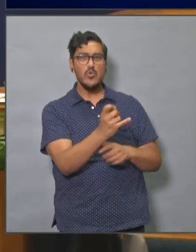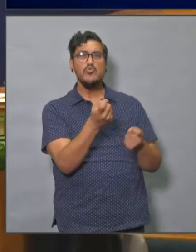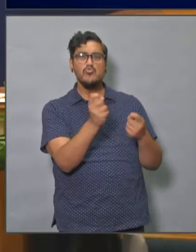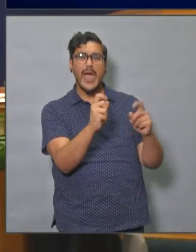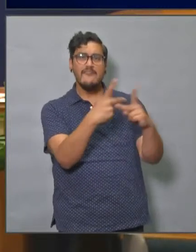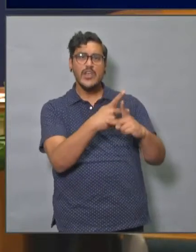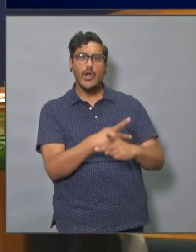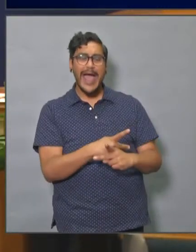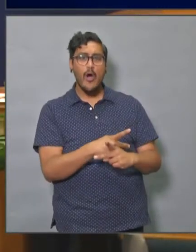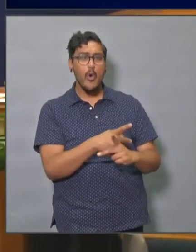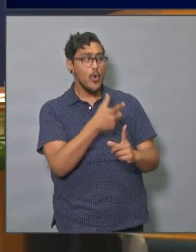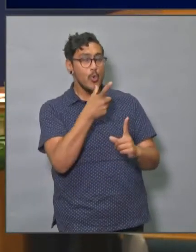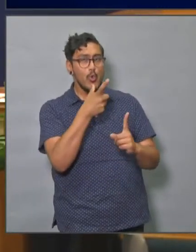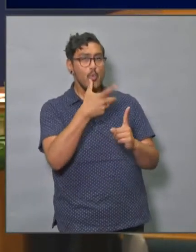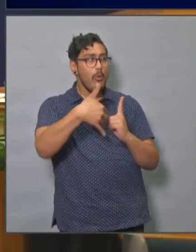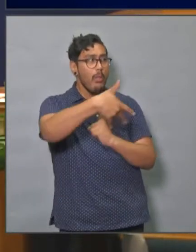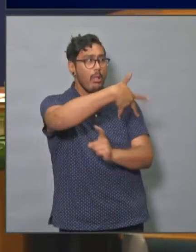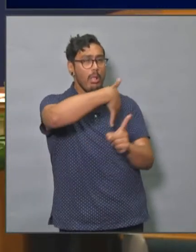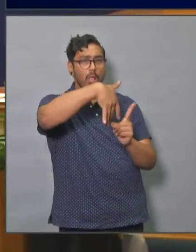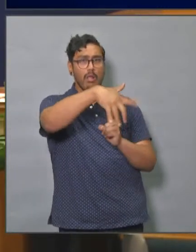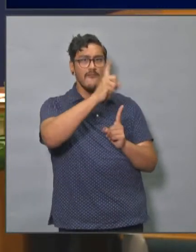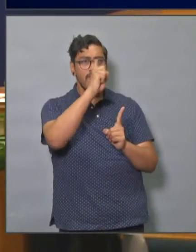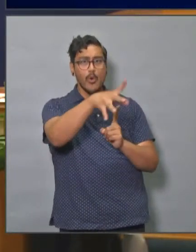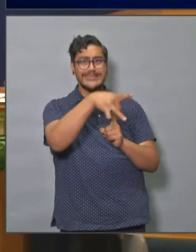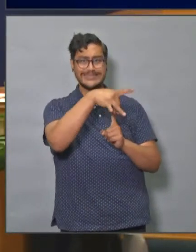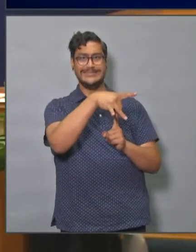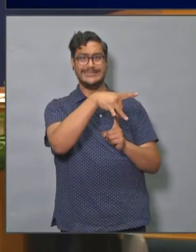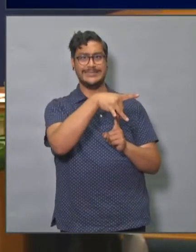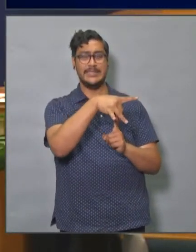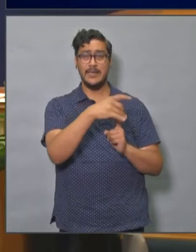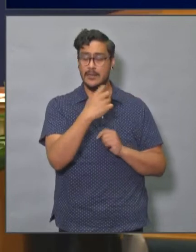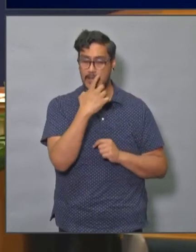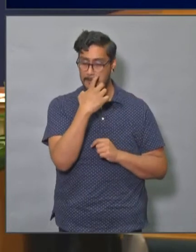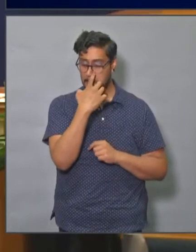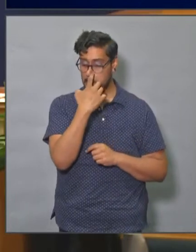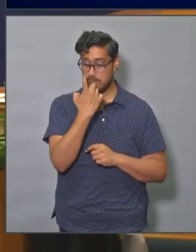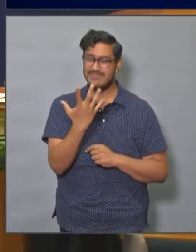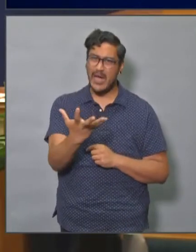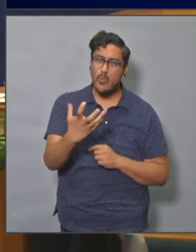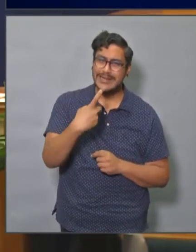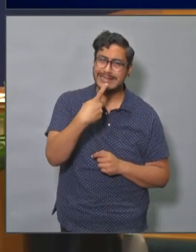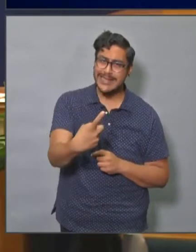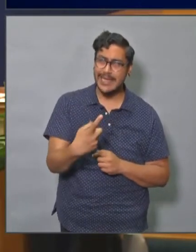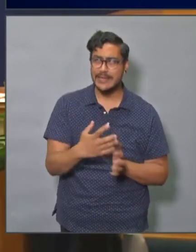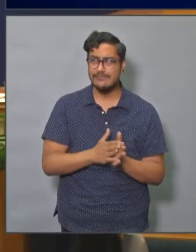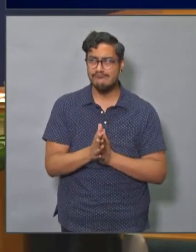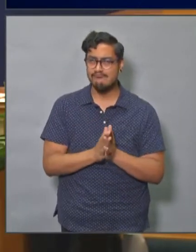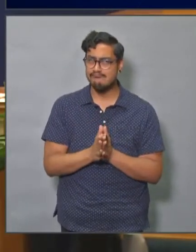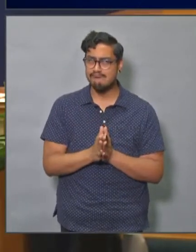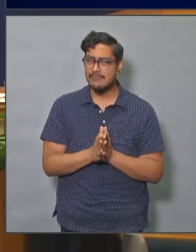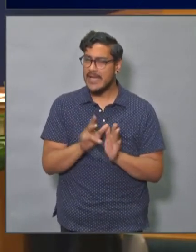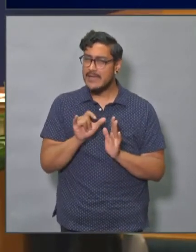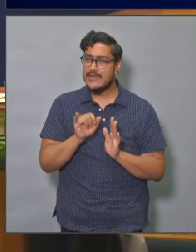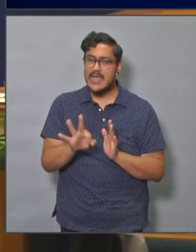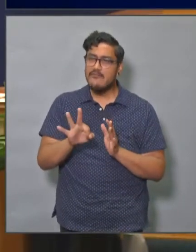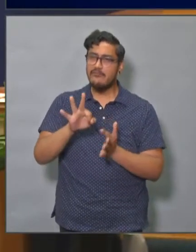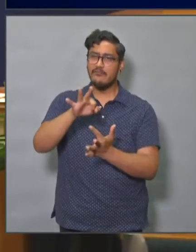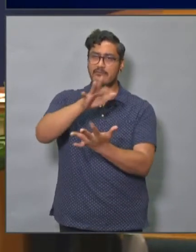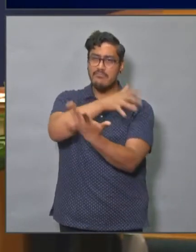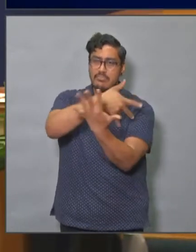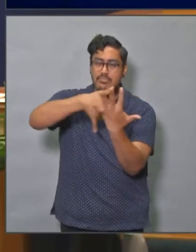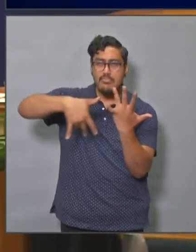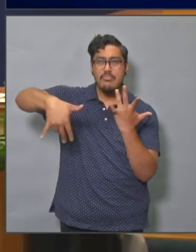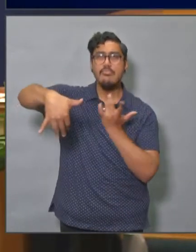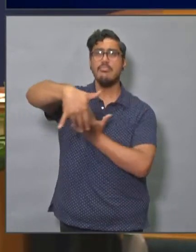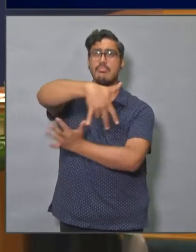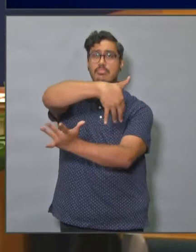are. I do want to say that this is it's very difficult with any crowd situation for